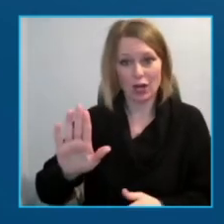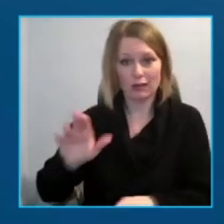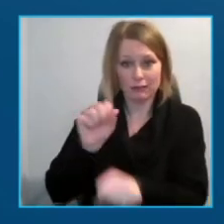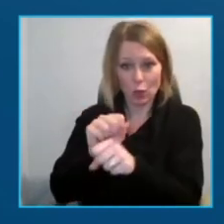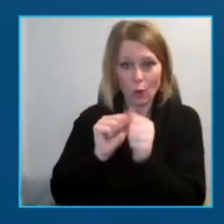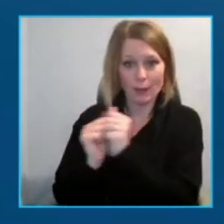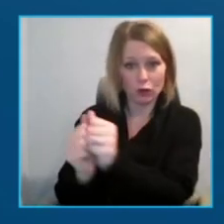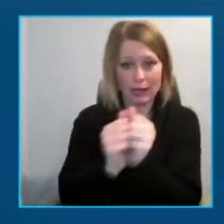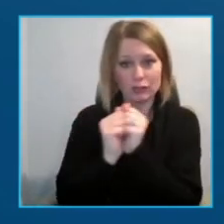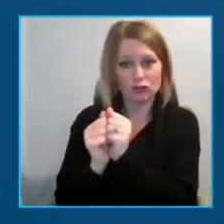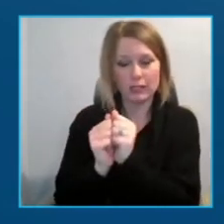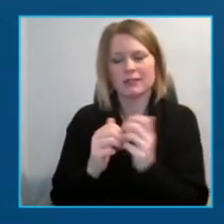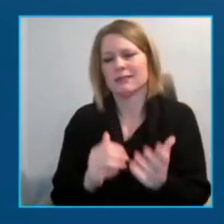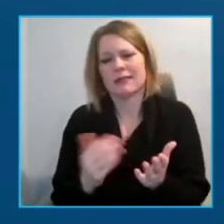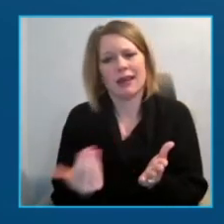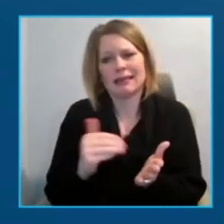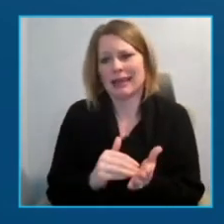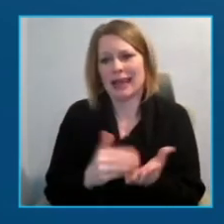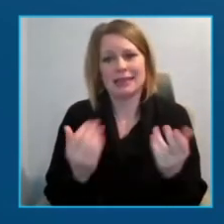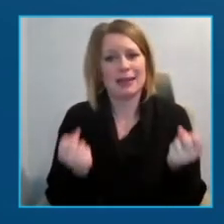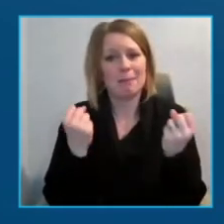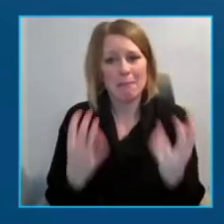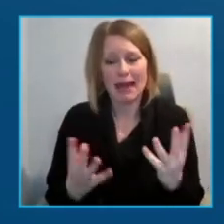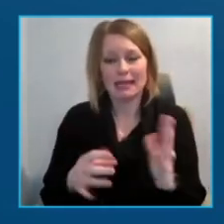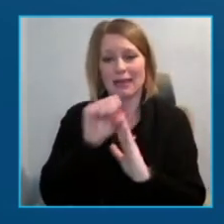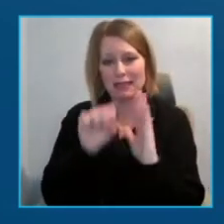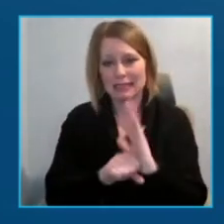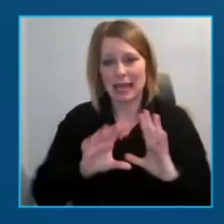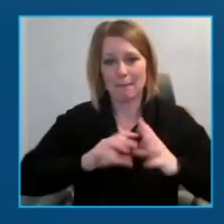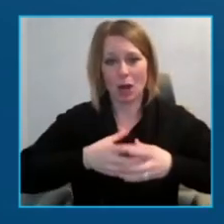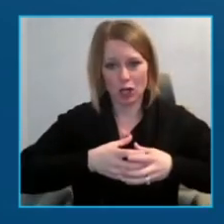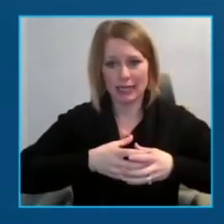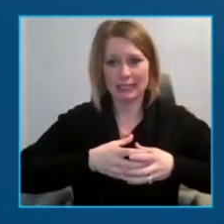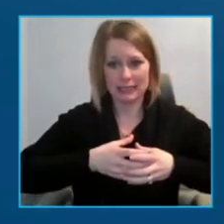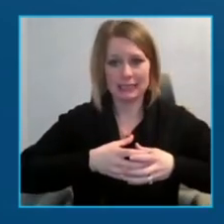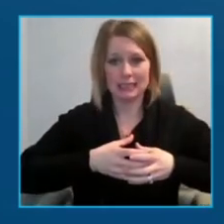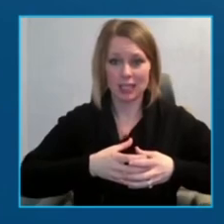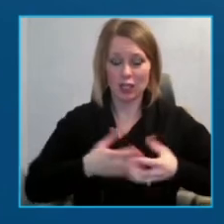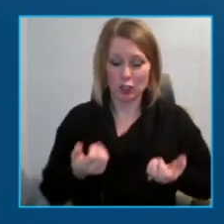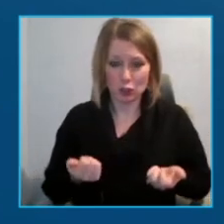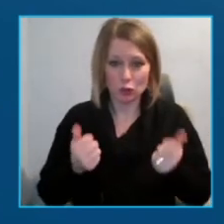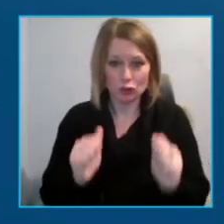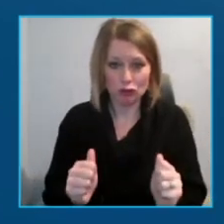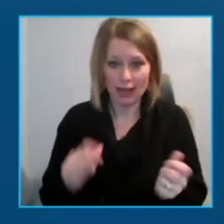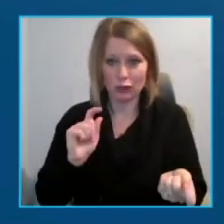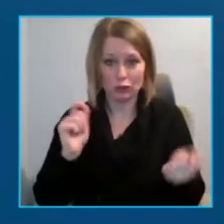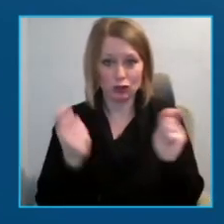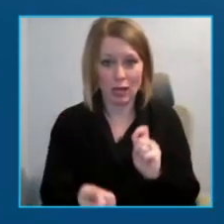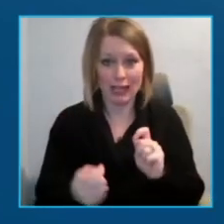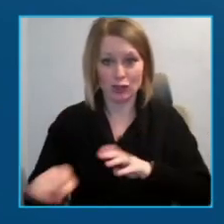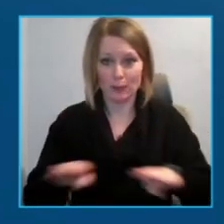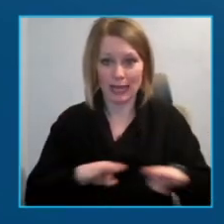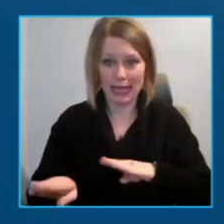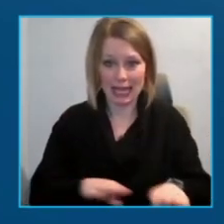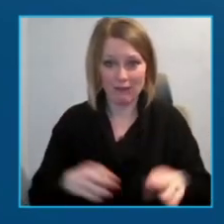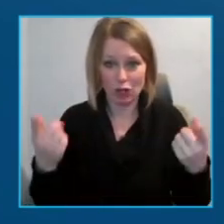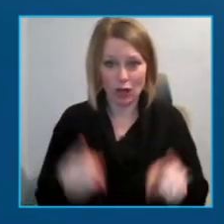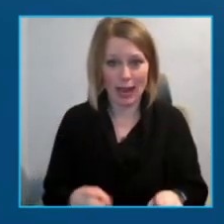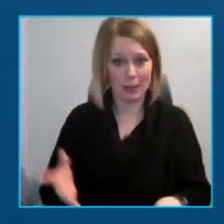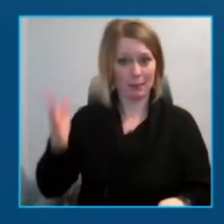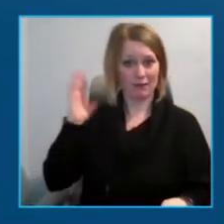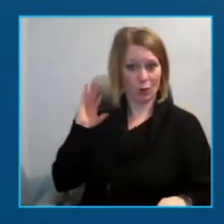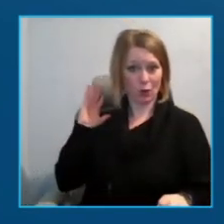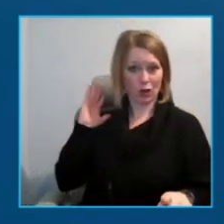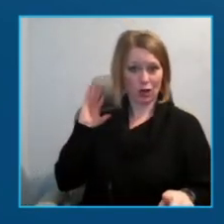again, this could be said of many of our state parties, to try to change behavior from what has happened in the past. And I would like